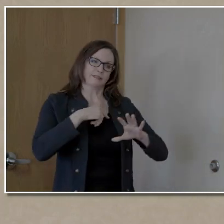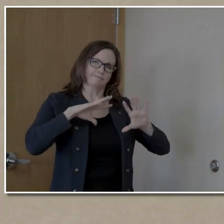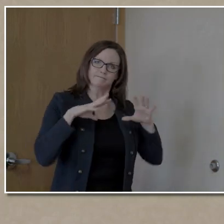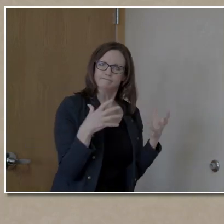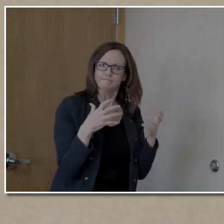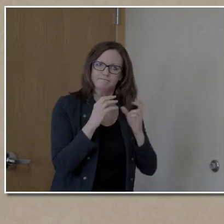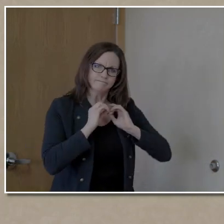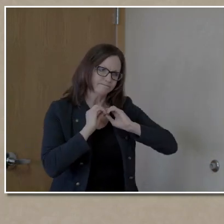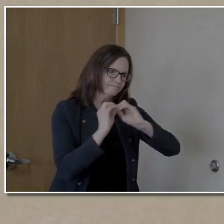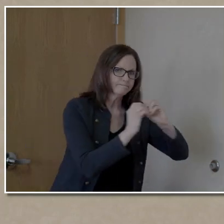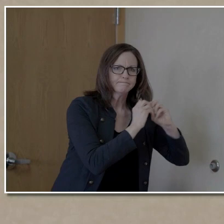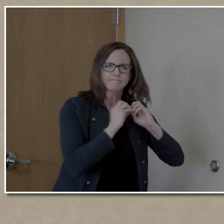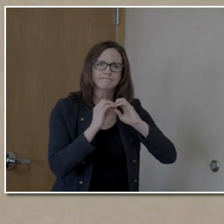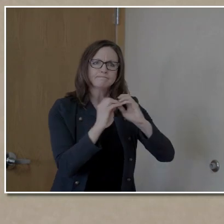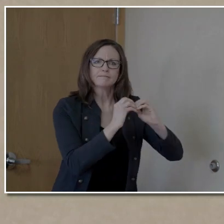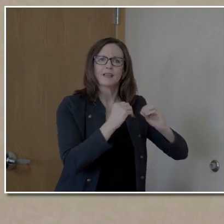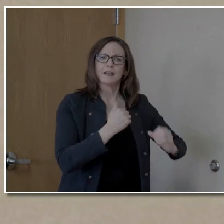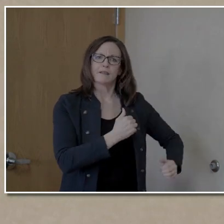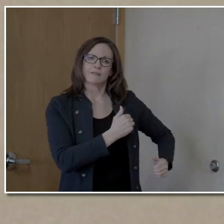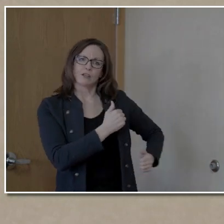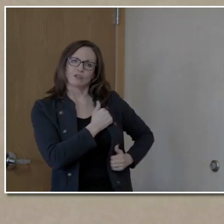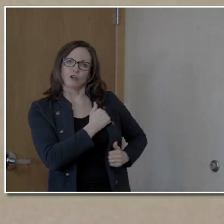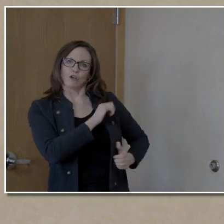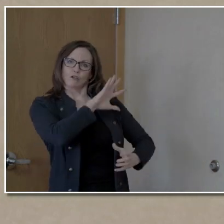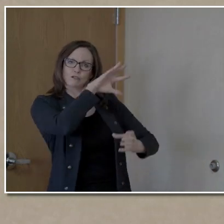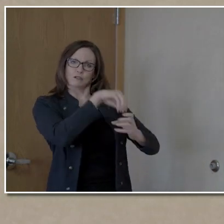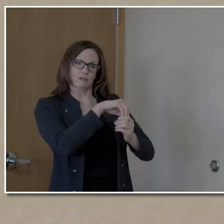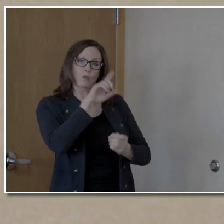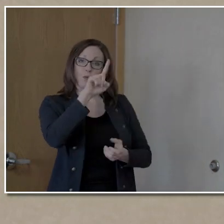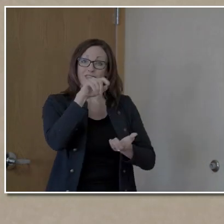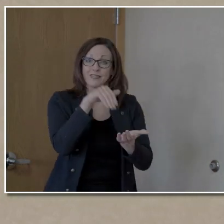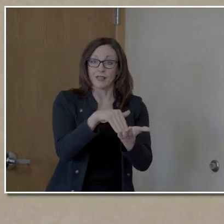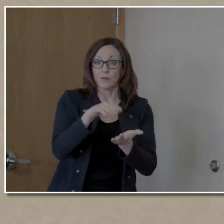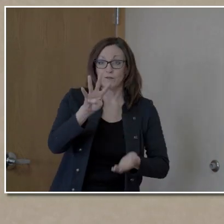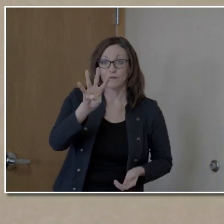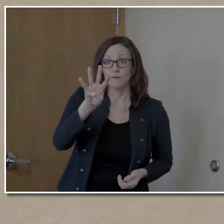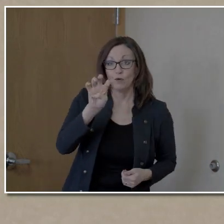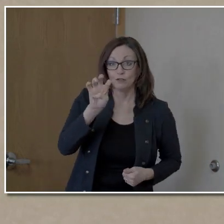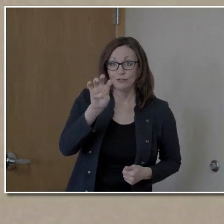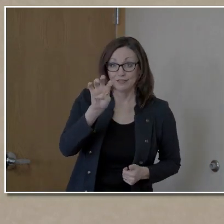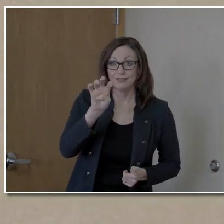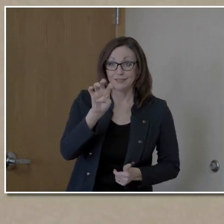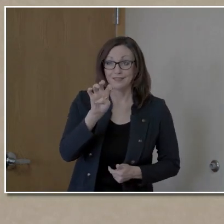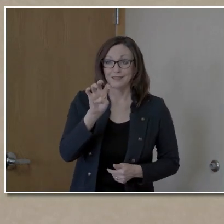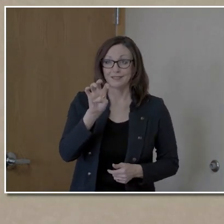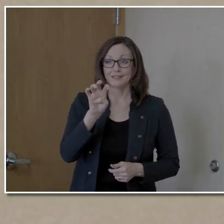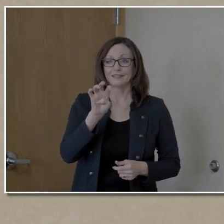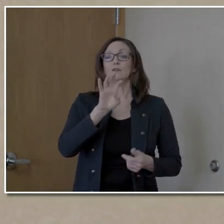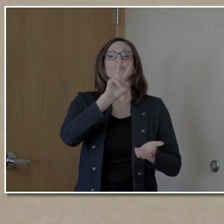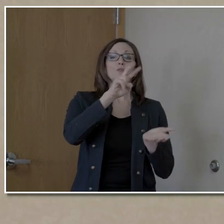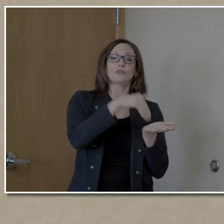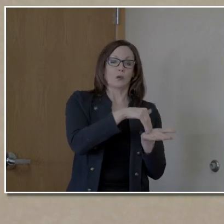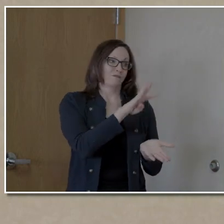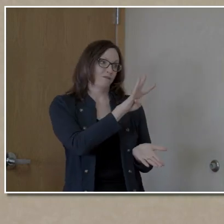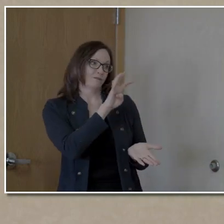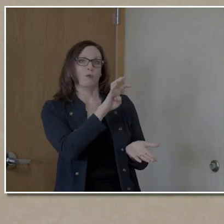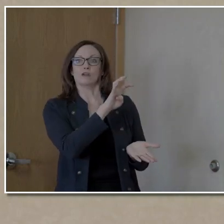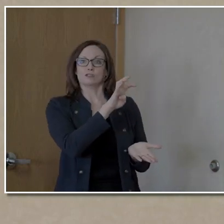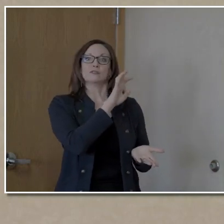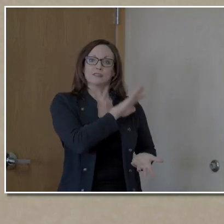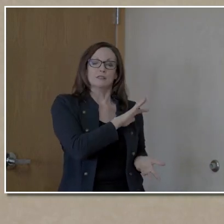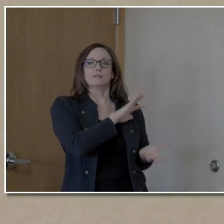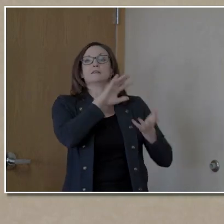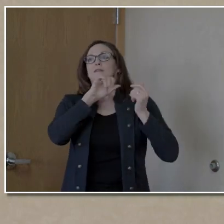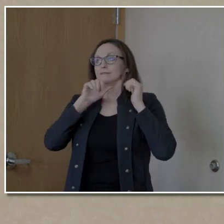exception. That was no small feat, as we mobilized all of those troops and had them trained and reporting to election officials in less